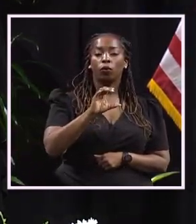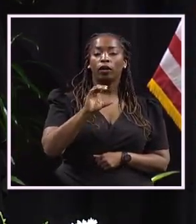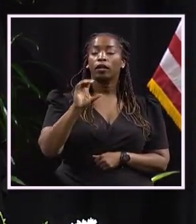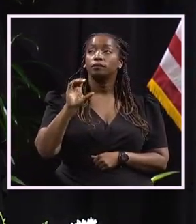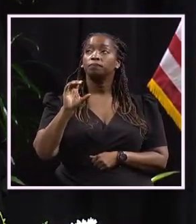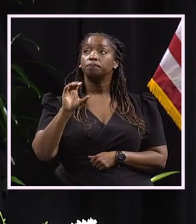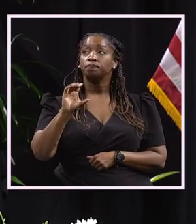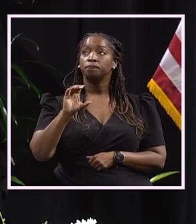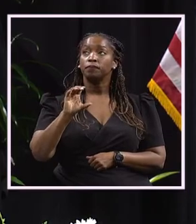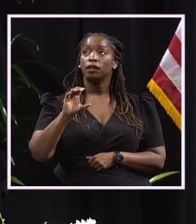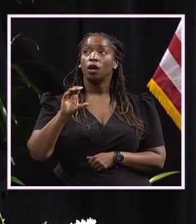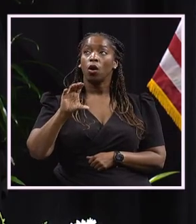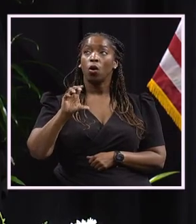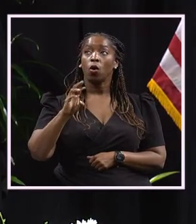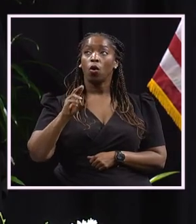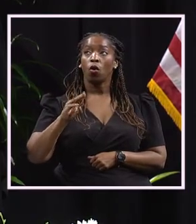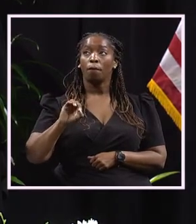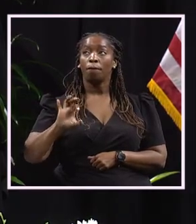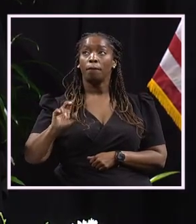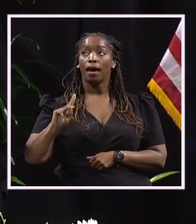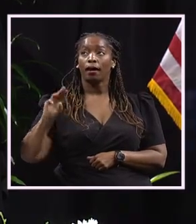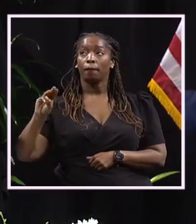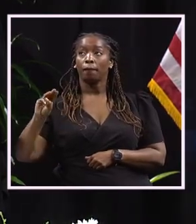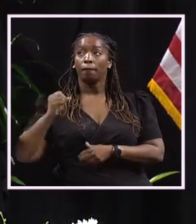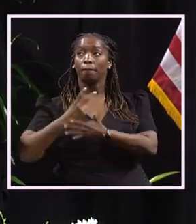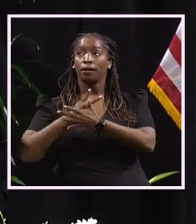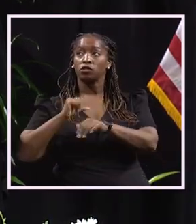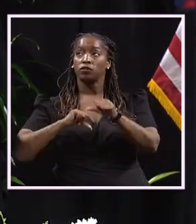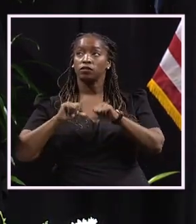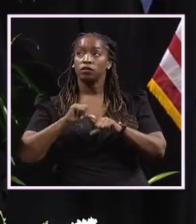Science. Cody Benjamin Saldana.